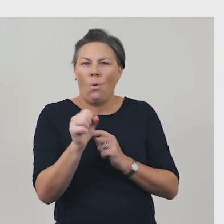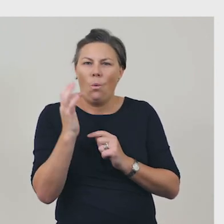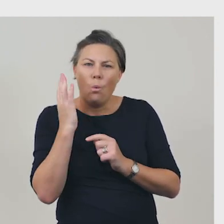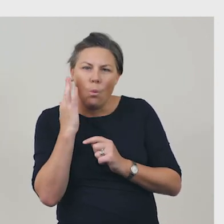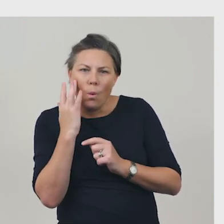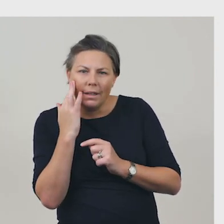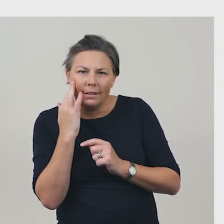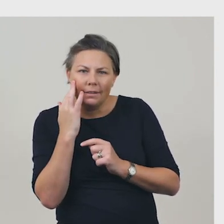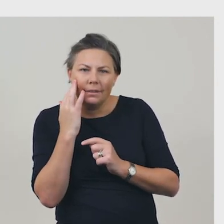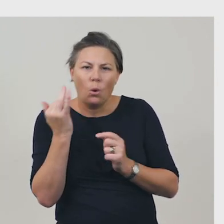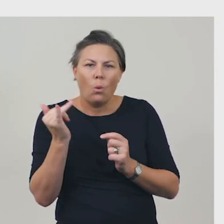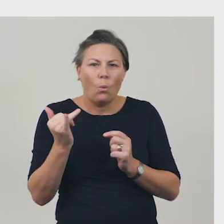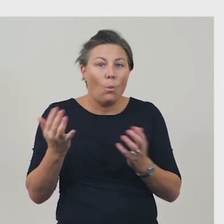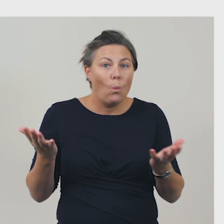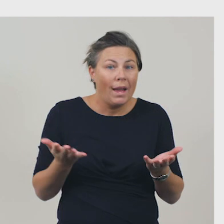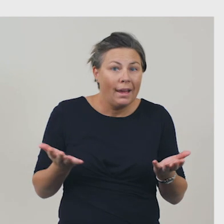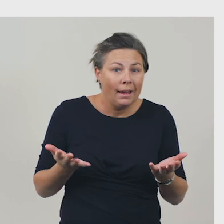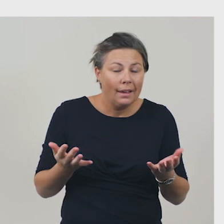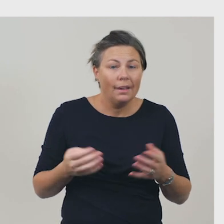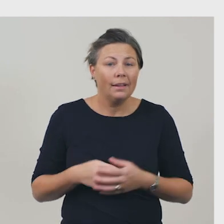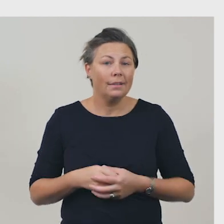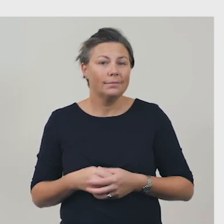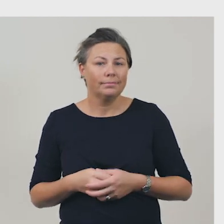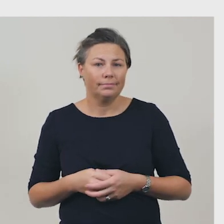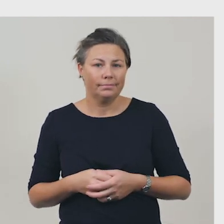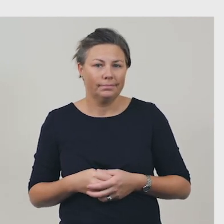a different historical period?